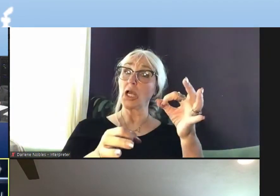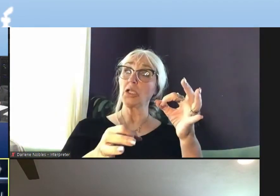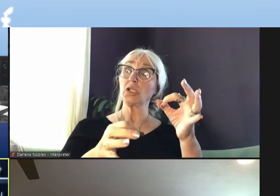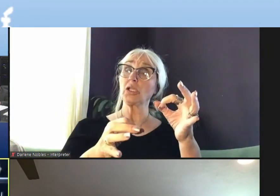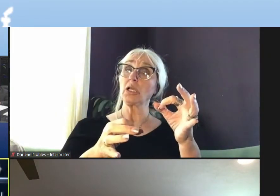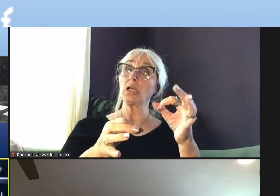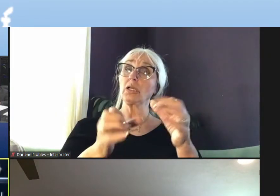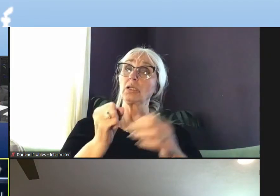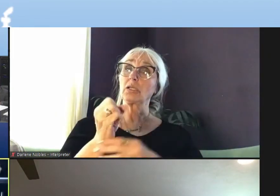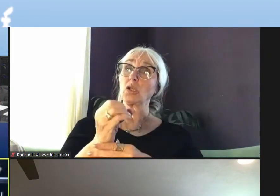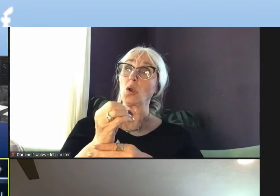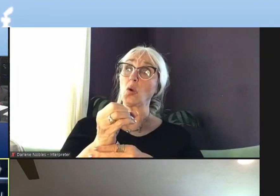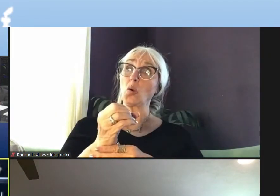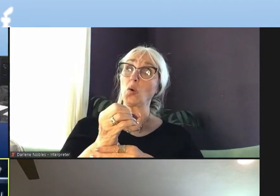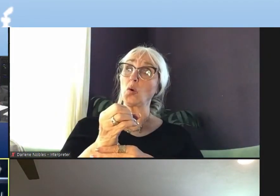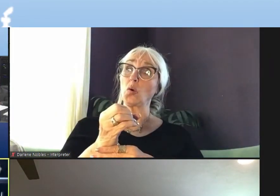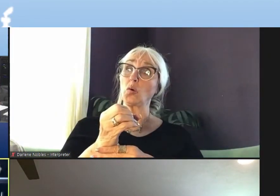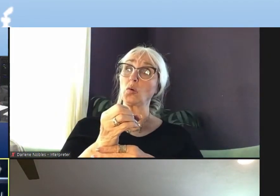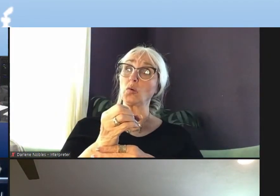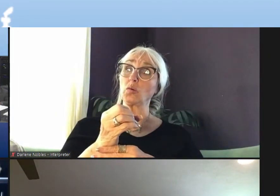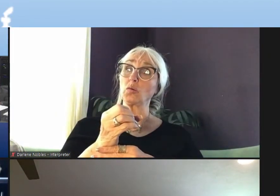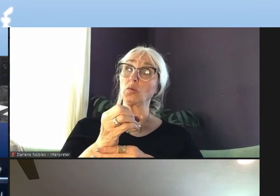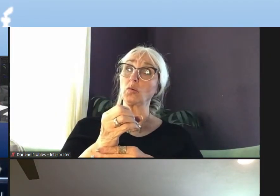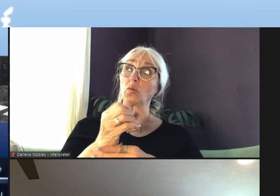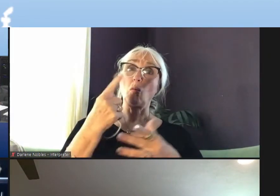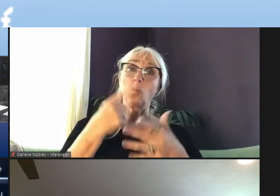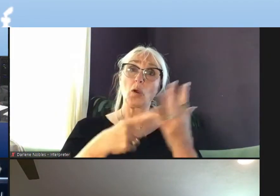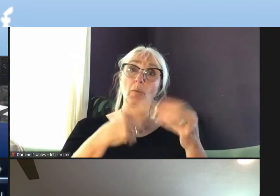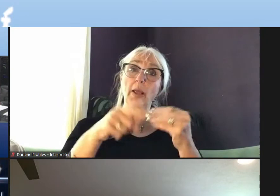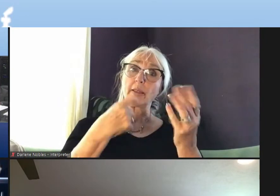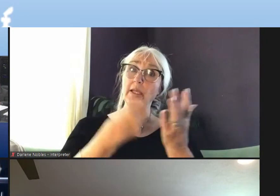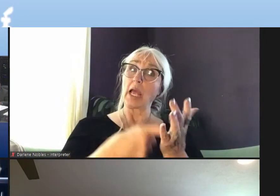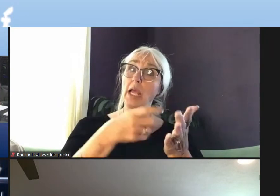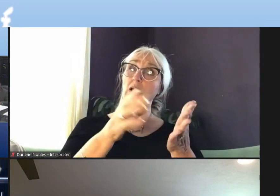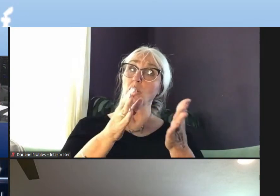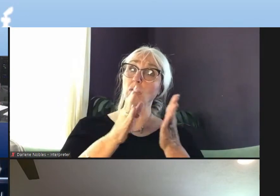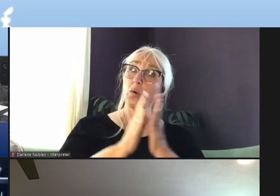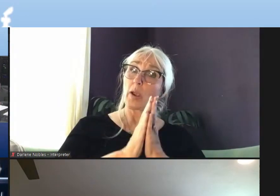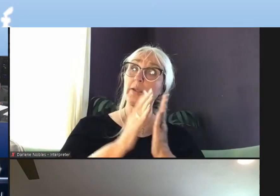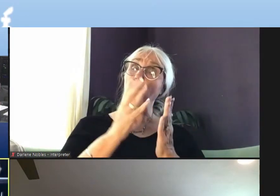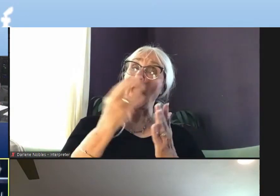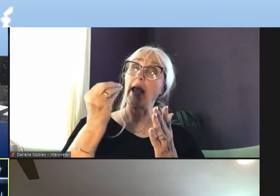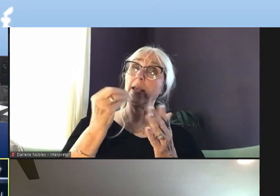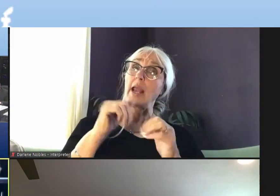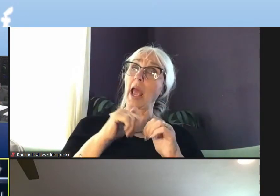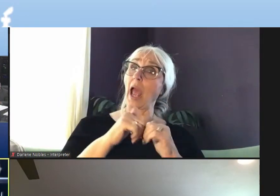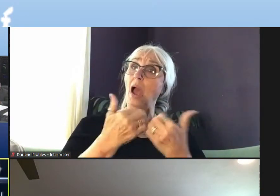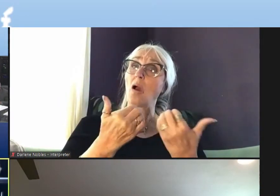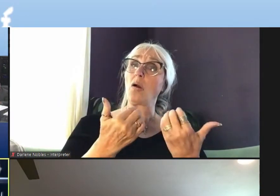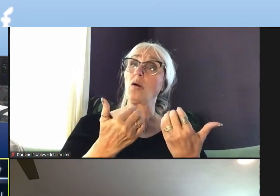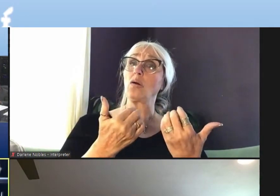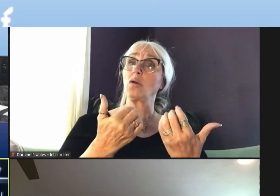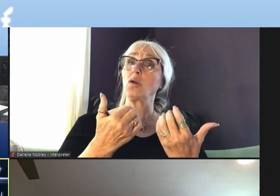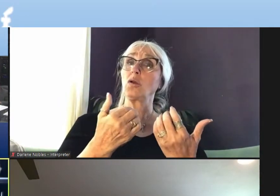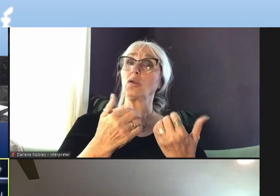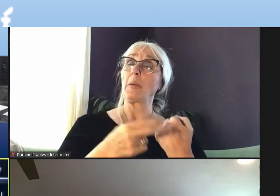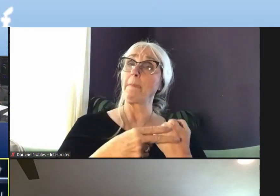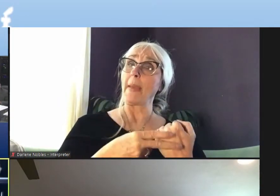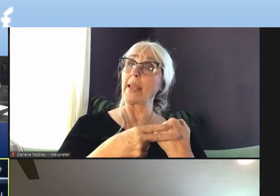so is there direction, so for the tax office. request and also for how to